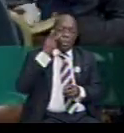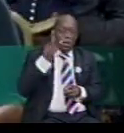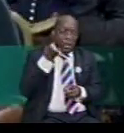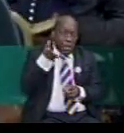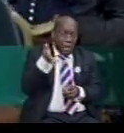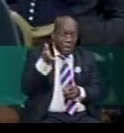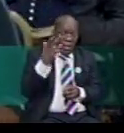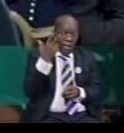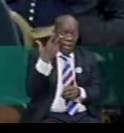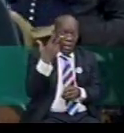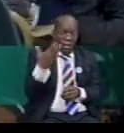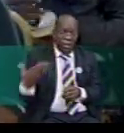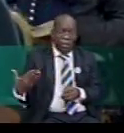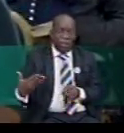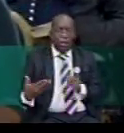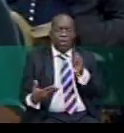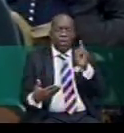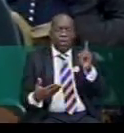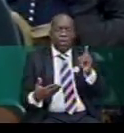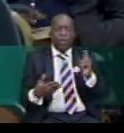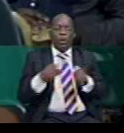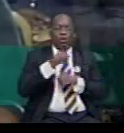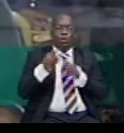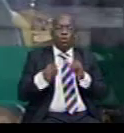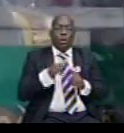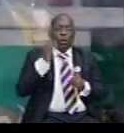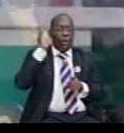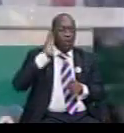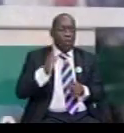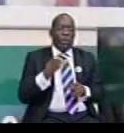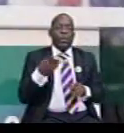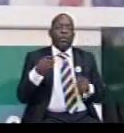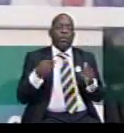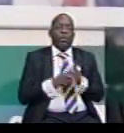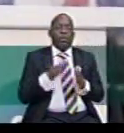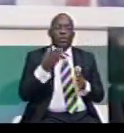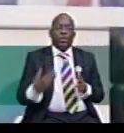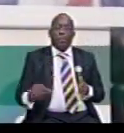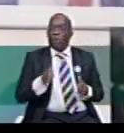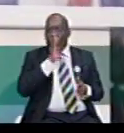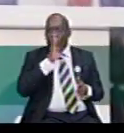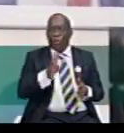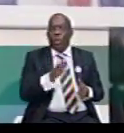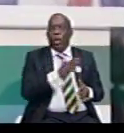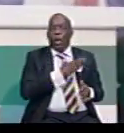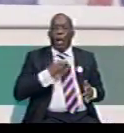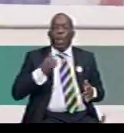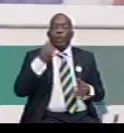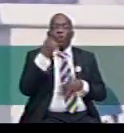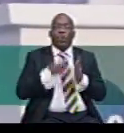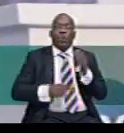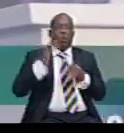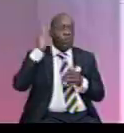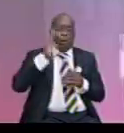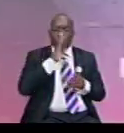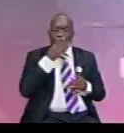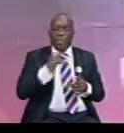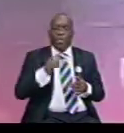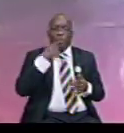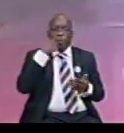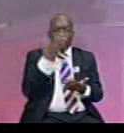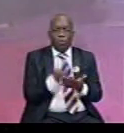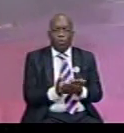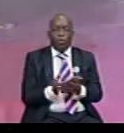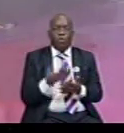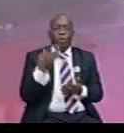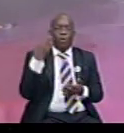When shall these things be? What shall be the sign of your coming? And what shall be the sign